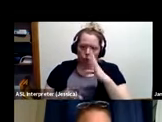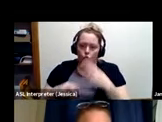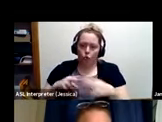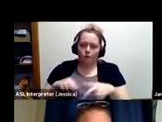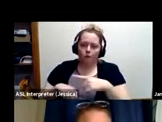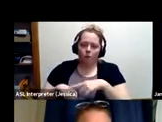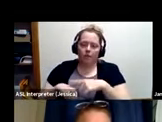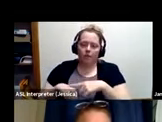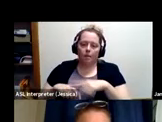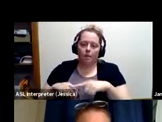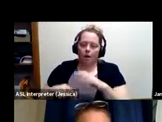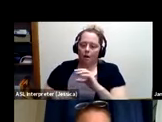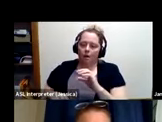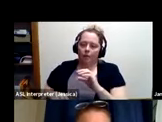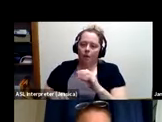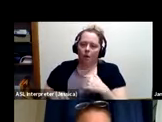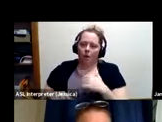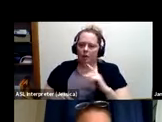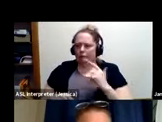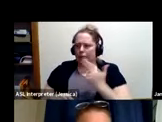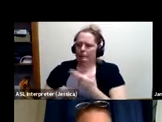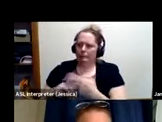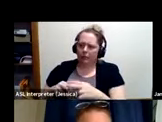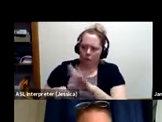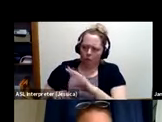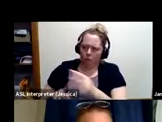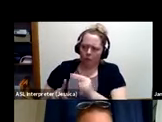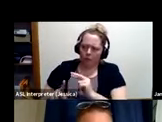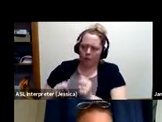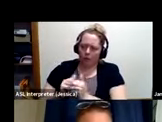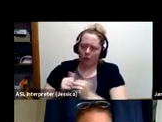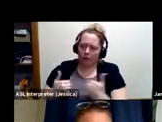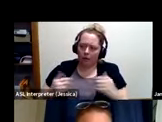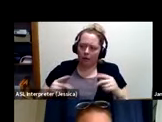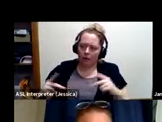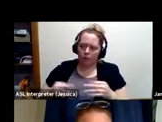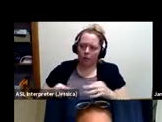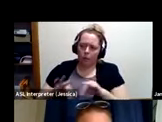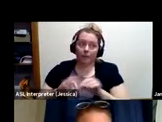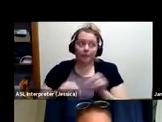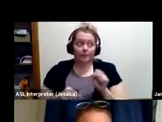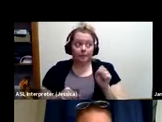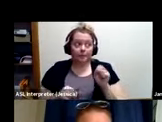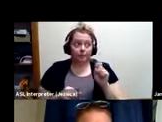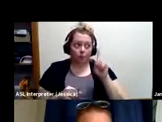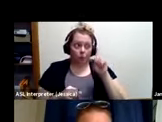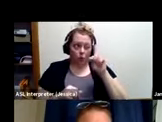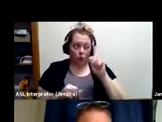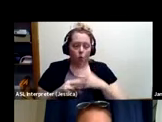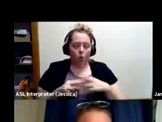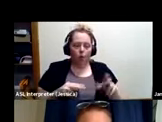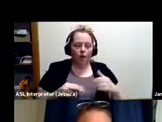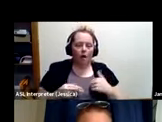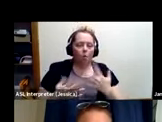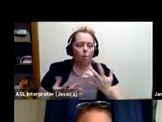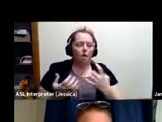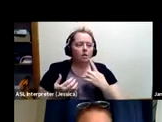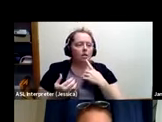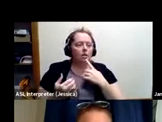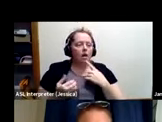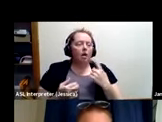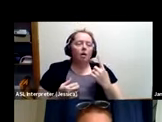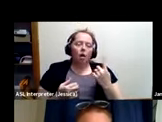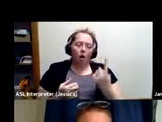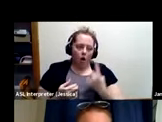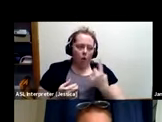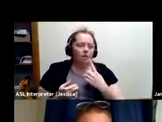get your perspective. Sorry, yeah, just real quick. The last bit that Ali said was super important. Like, I always ask you first, you know, like, yes, I'm always going to use your name. I'm always going to use